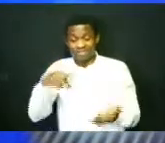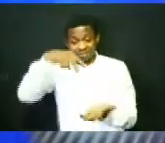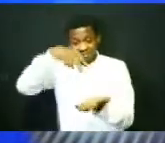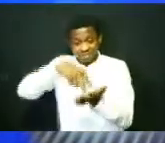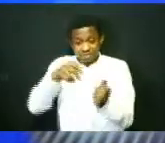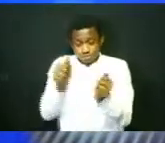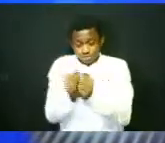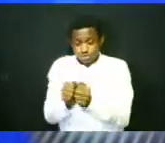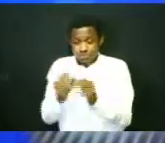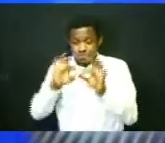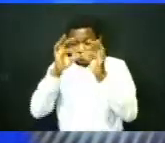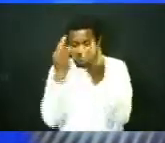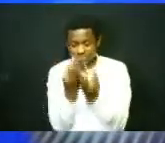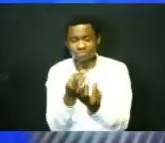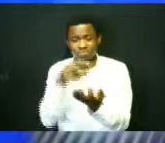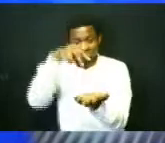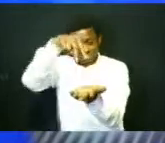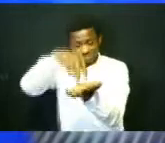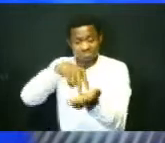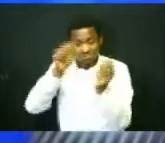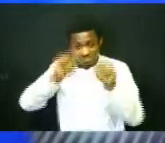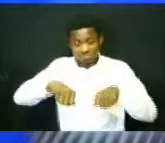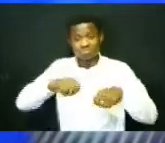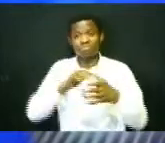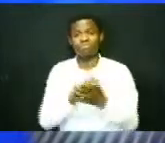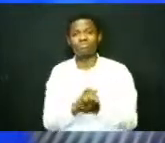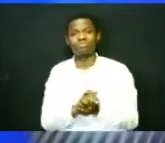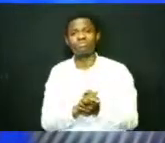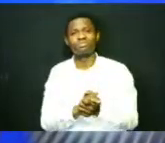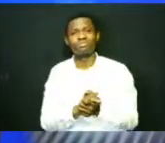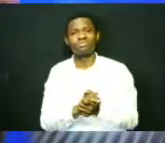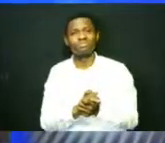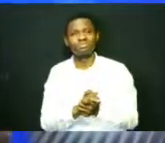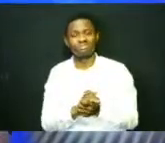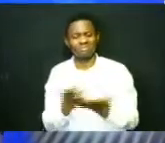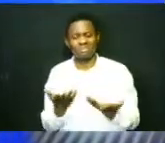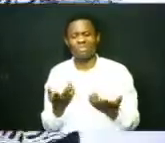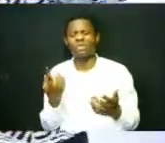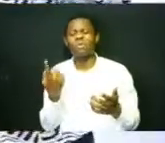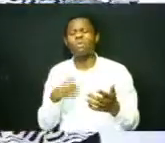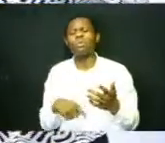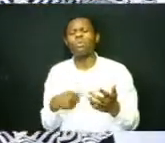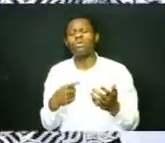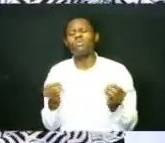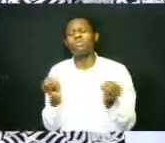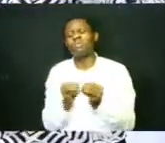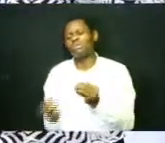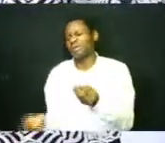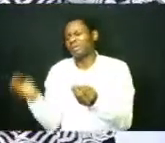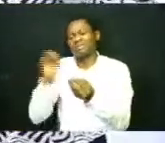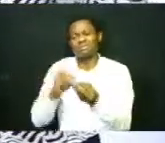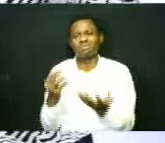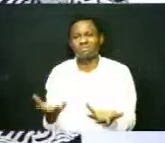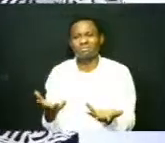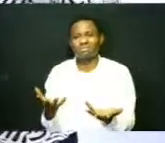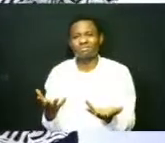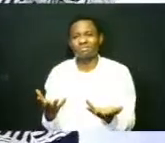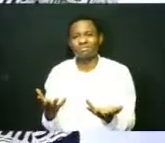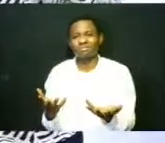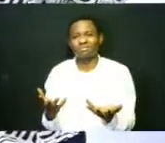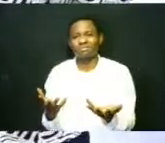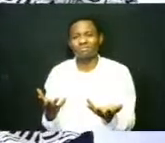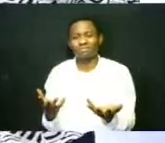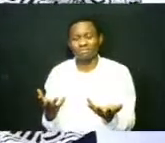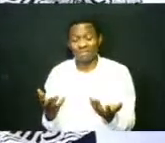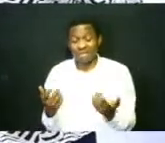so obey to me. Any wabu suye nyina sore jina muna enso. For what more can I say? I am here to